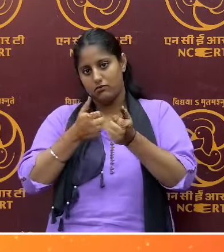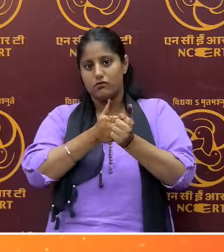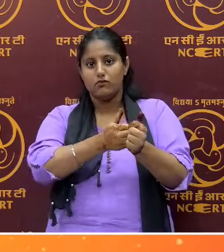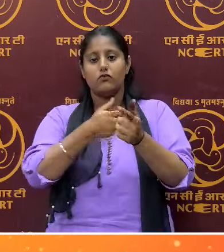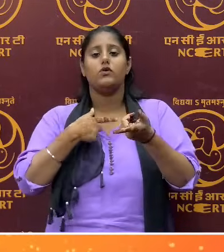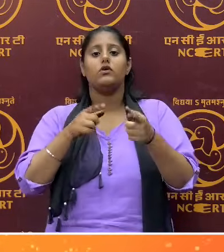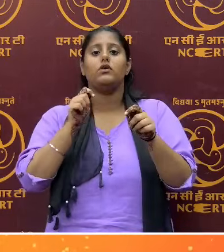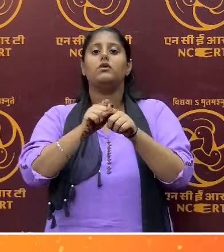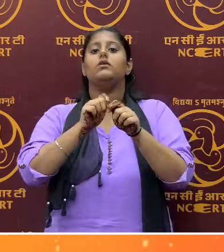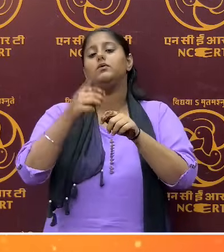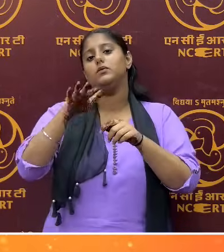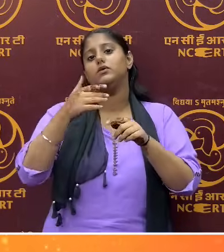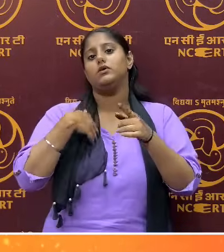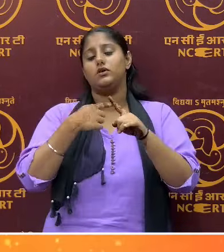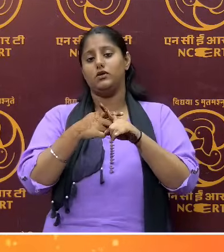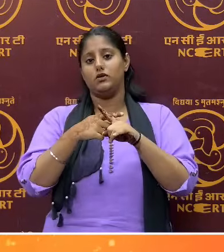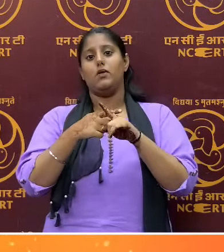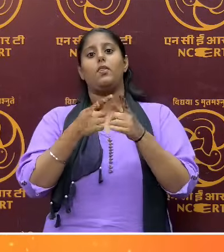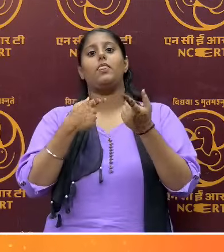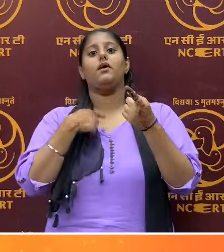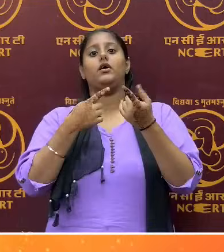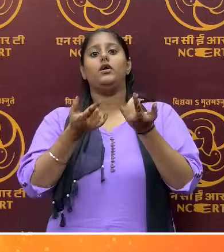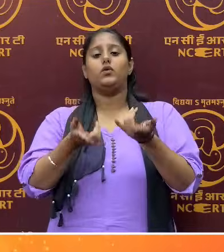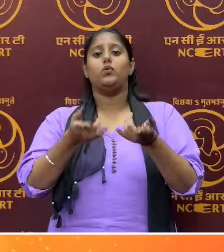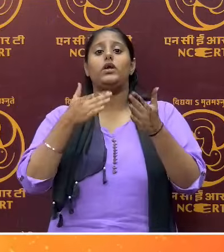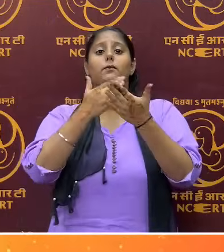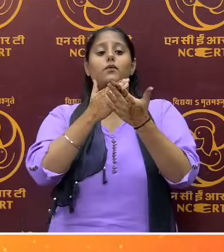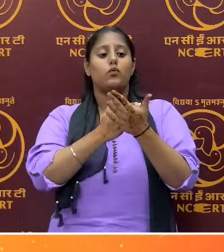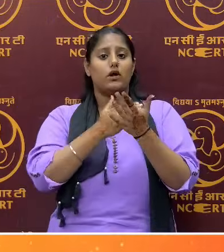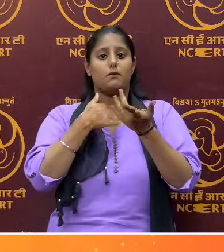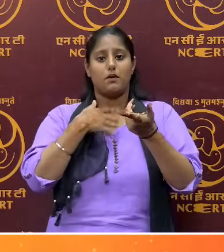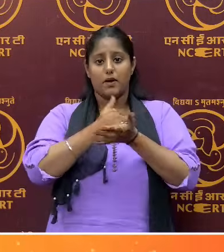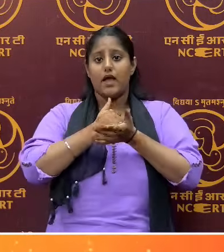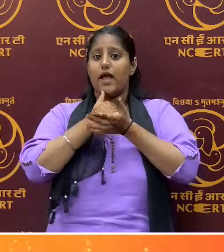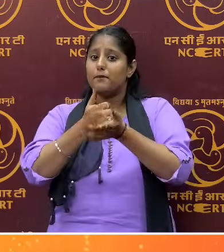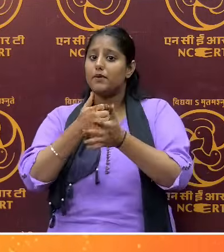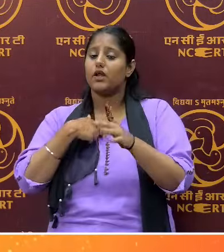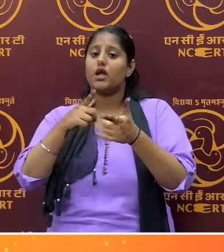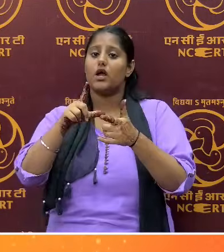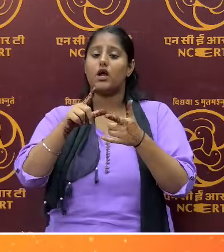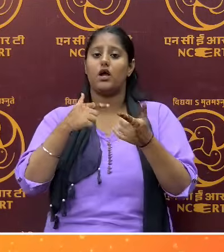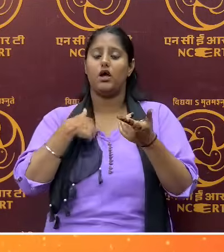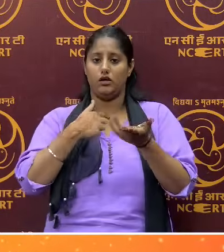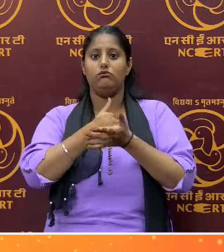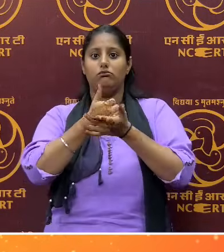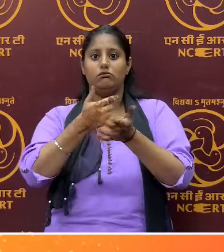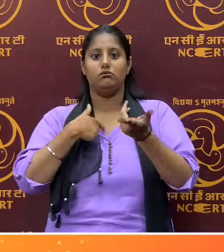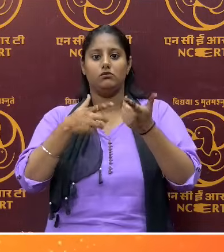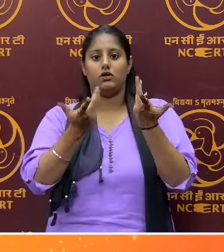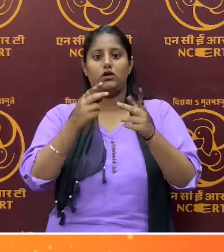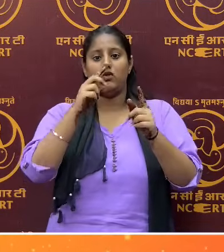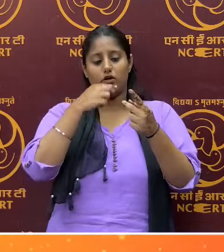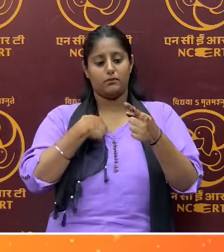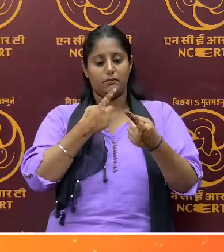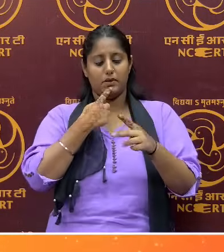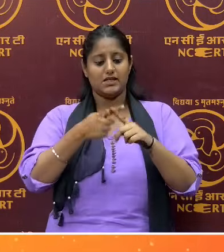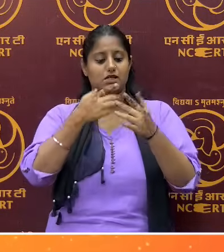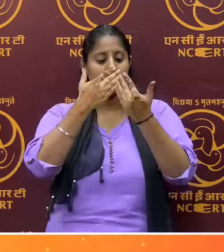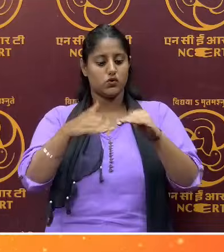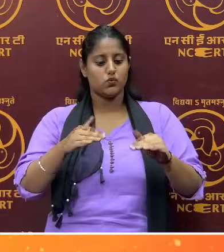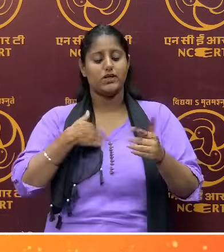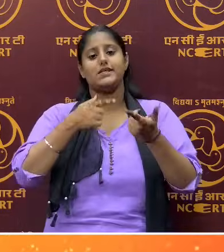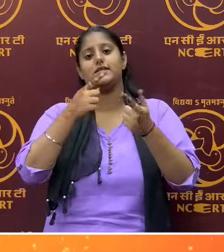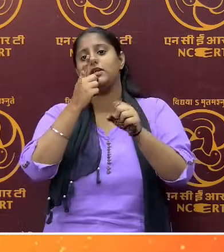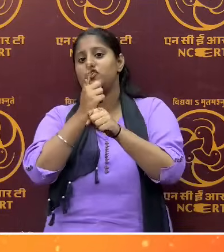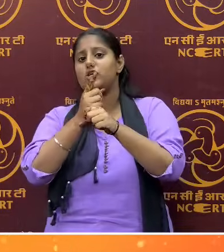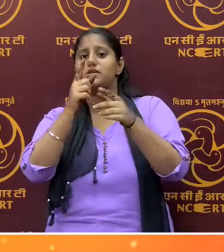in terms of modification handholding is needed. So, this session is going to help them on live, and they can ask a different question to us. We will definitely address this